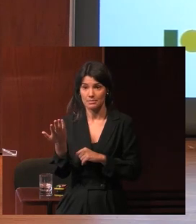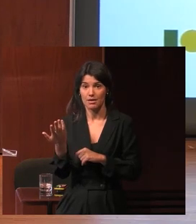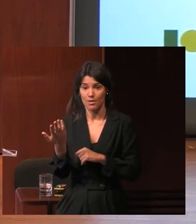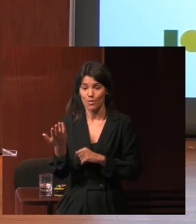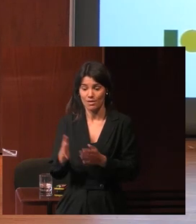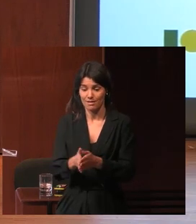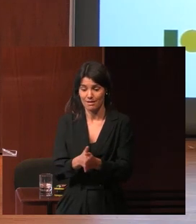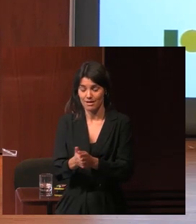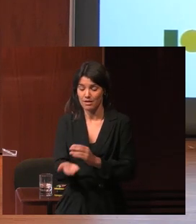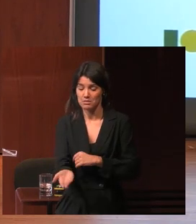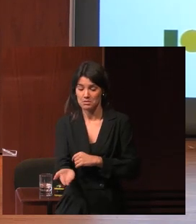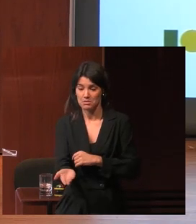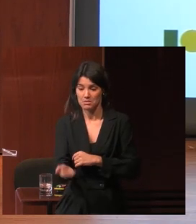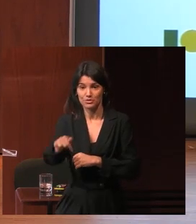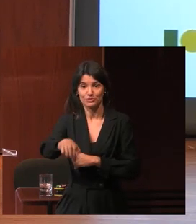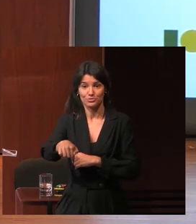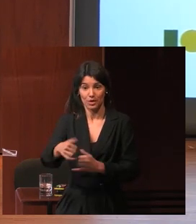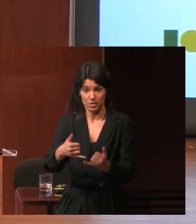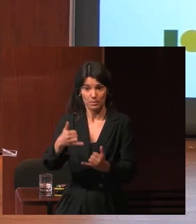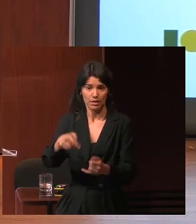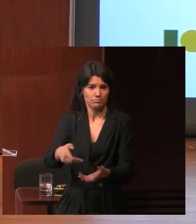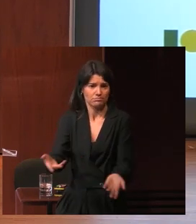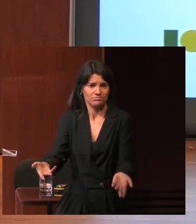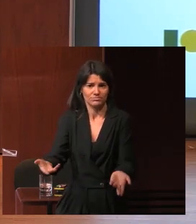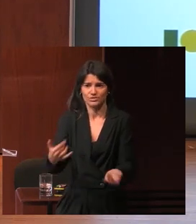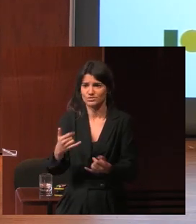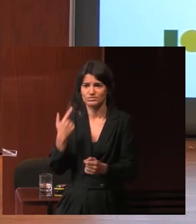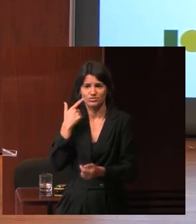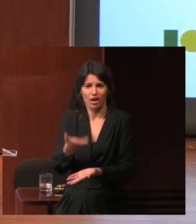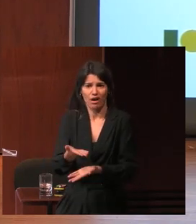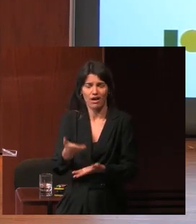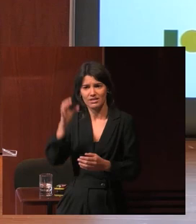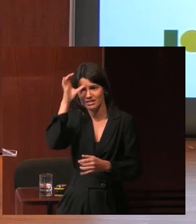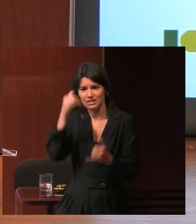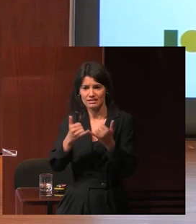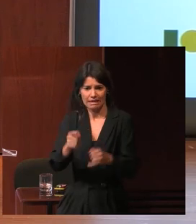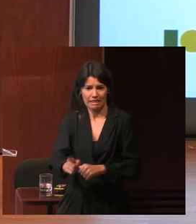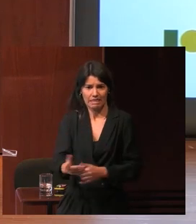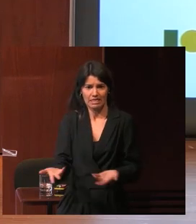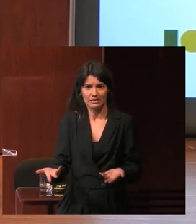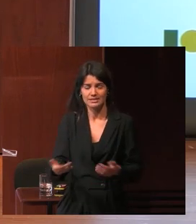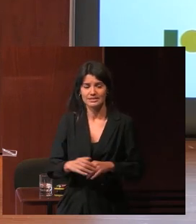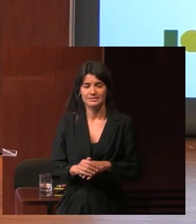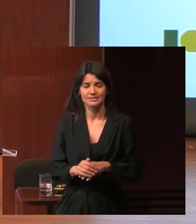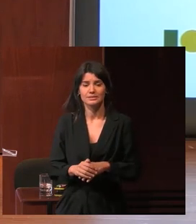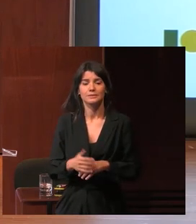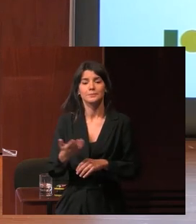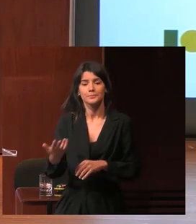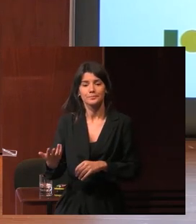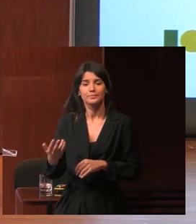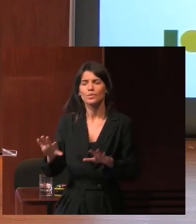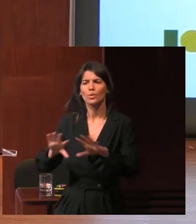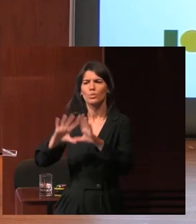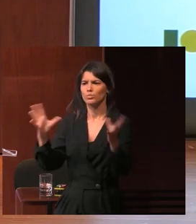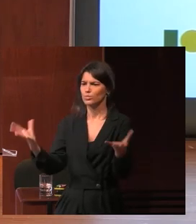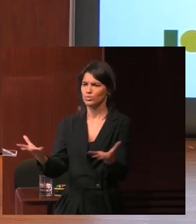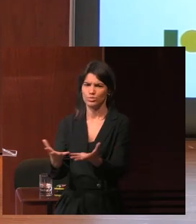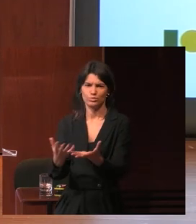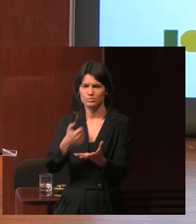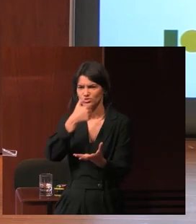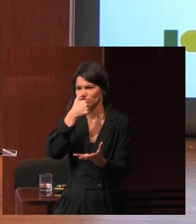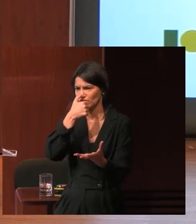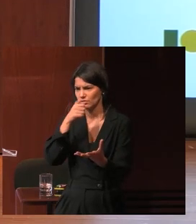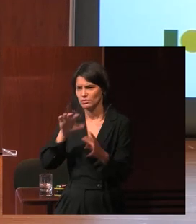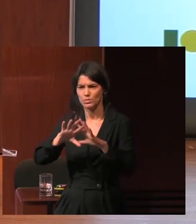out, this is already artificial intelligence. So imagine that the whole world is already full and we really did not